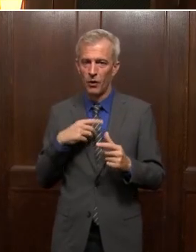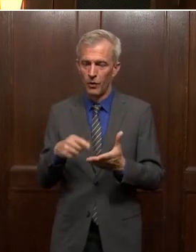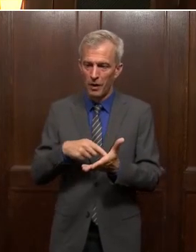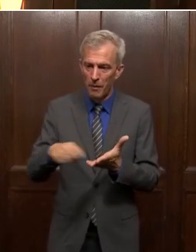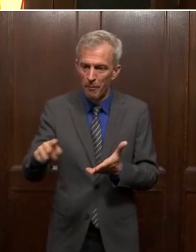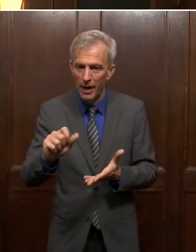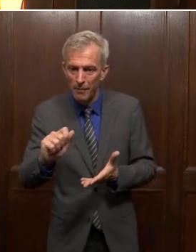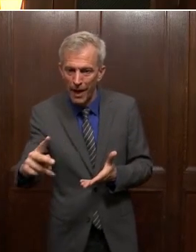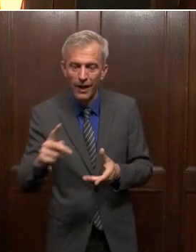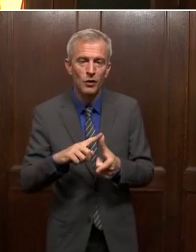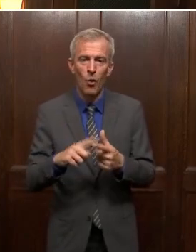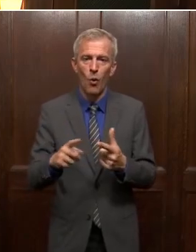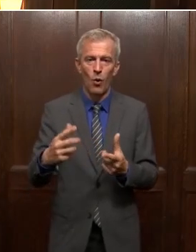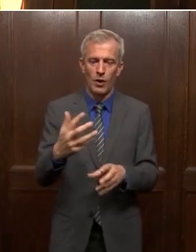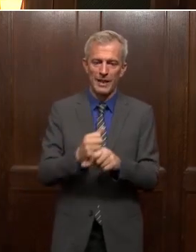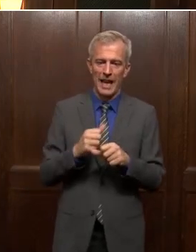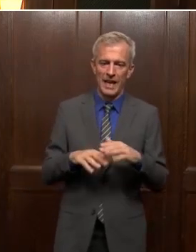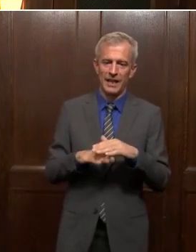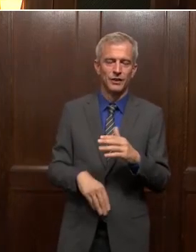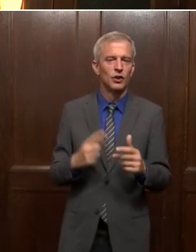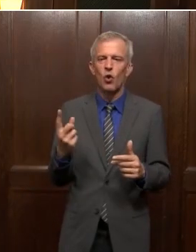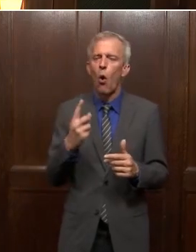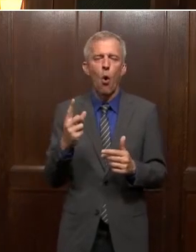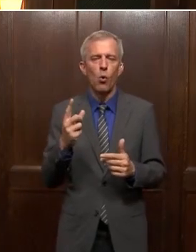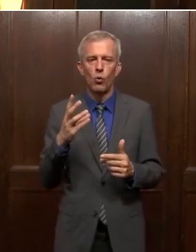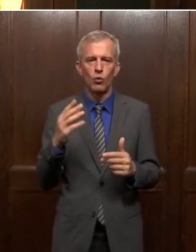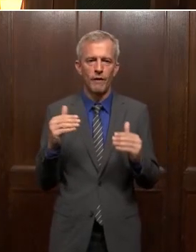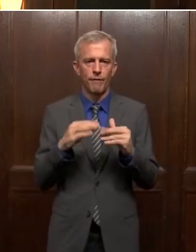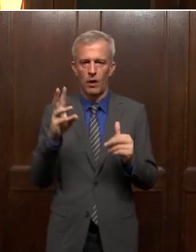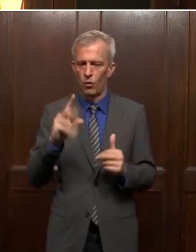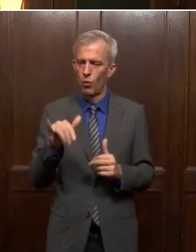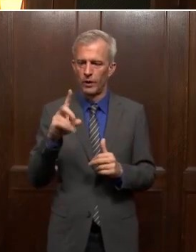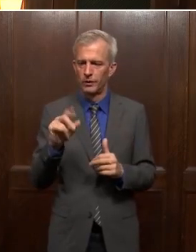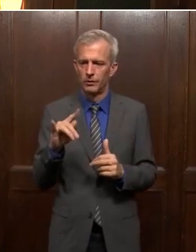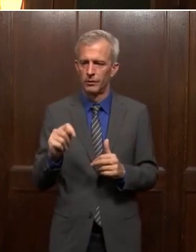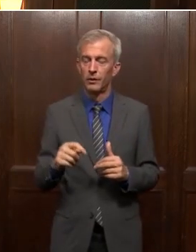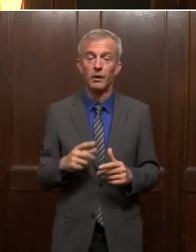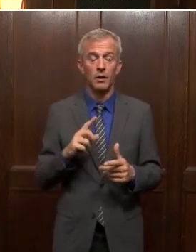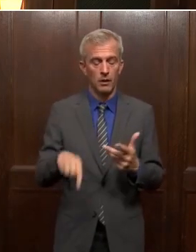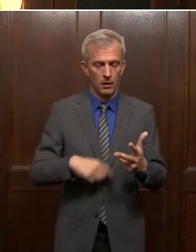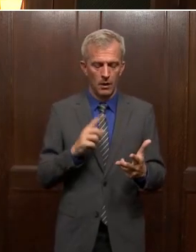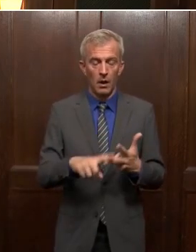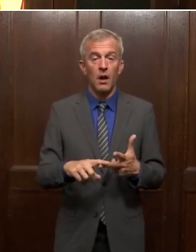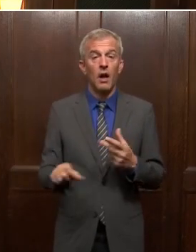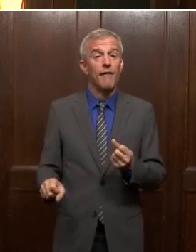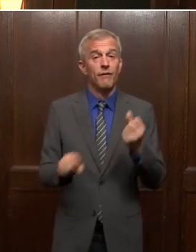the only fair way to do it. Lastly, eviction